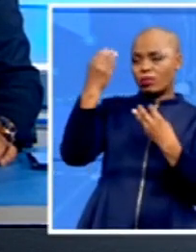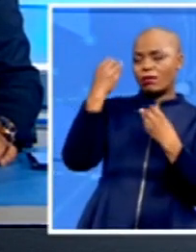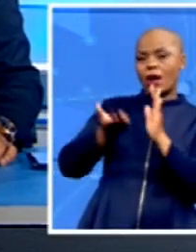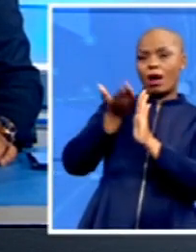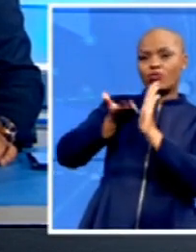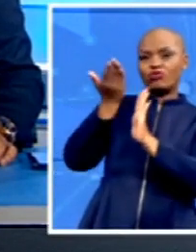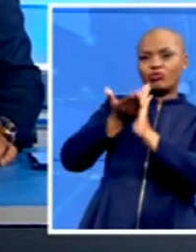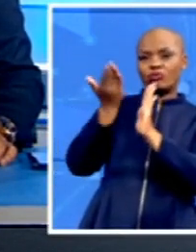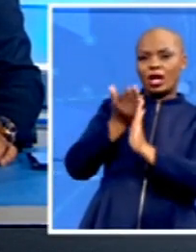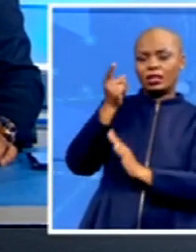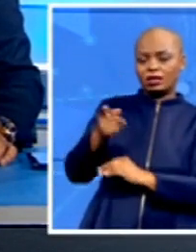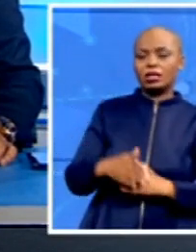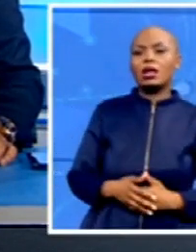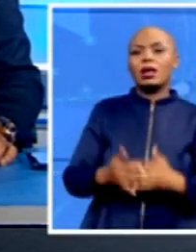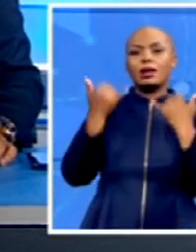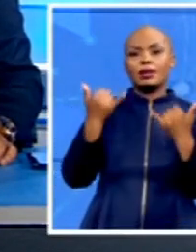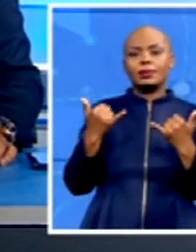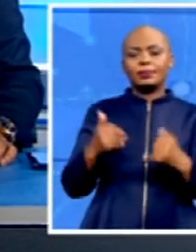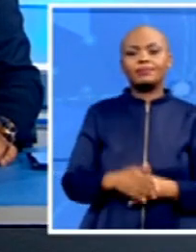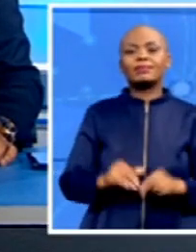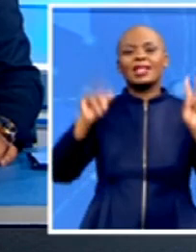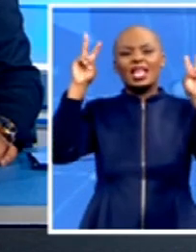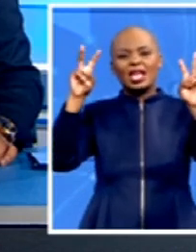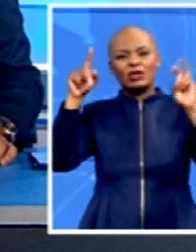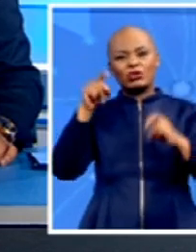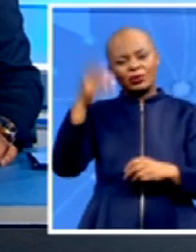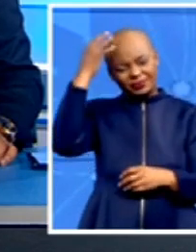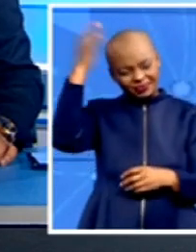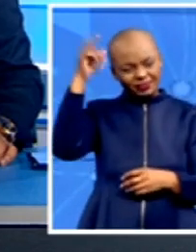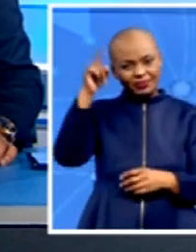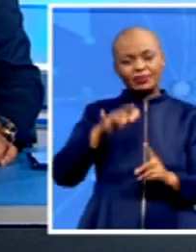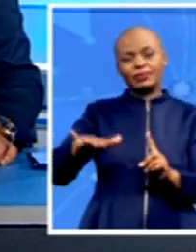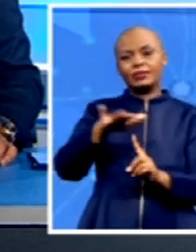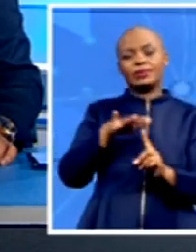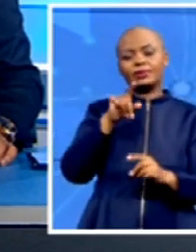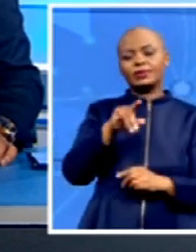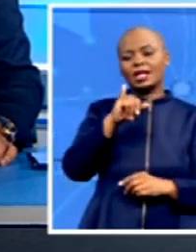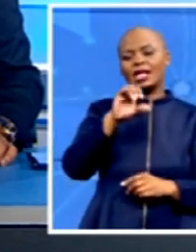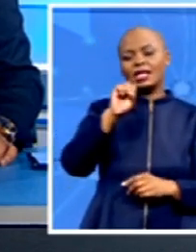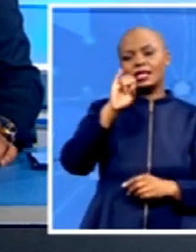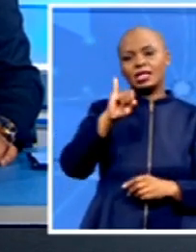reenactment, as well as hear what King MisuZulu has to say. We also will